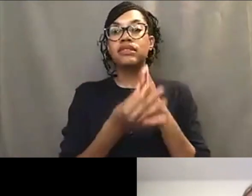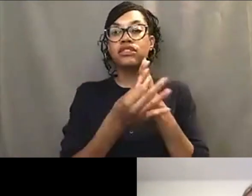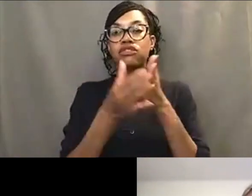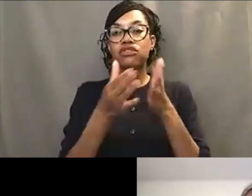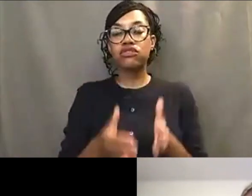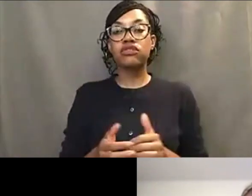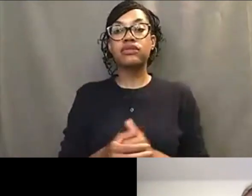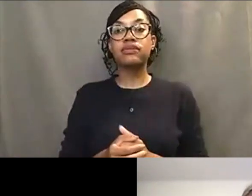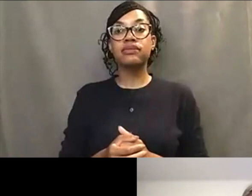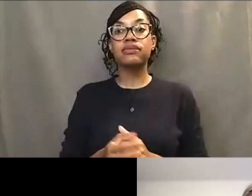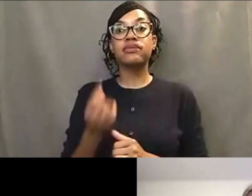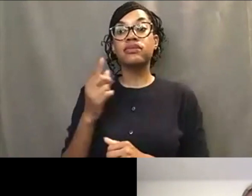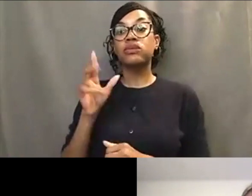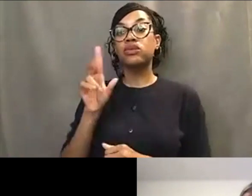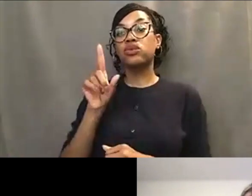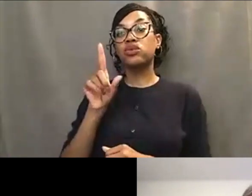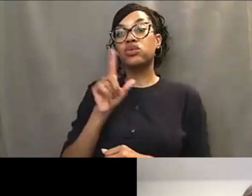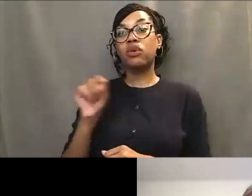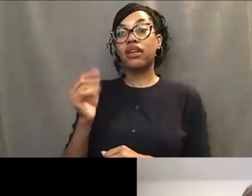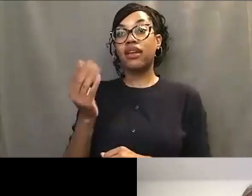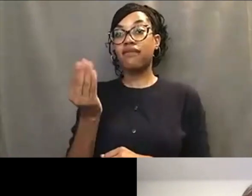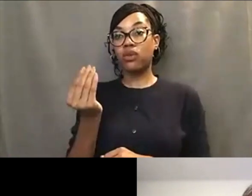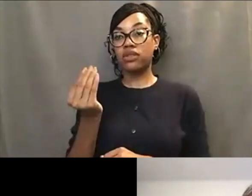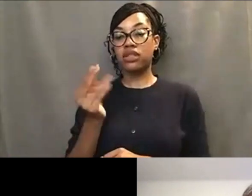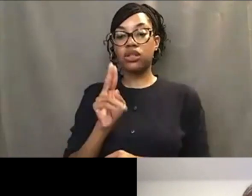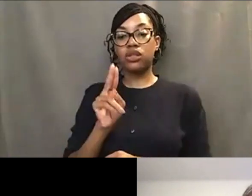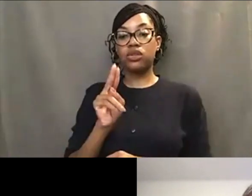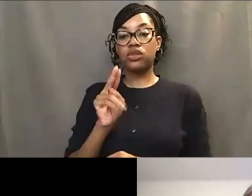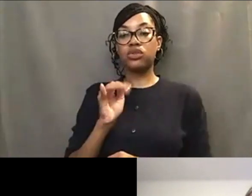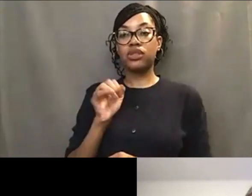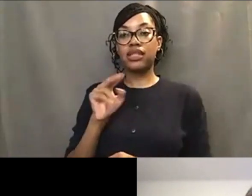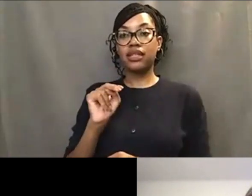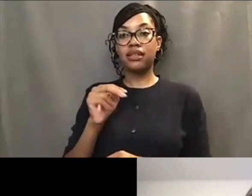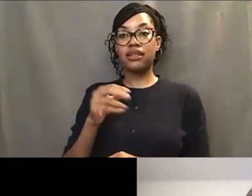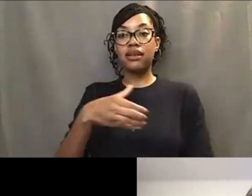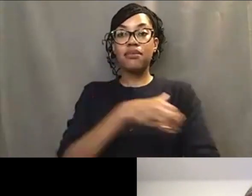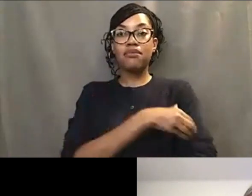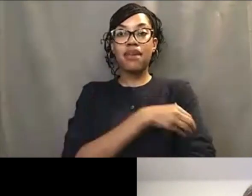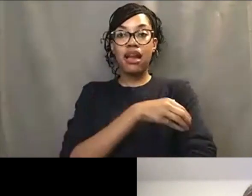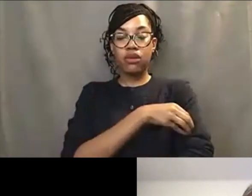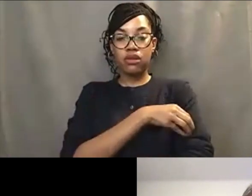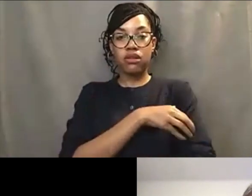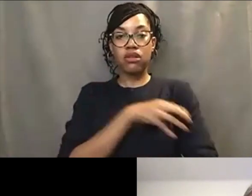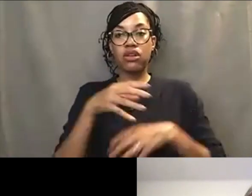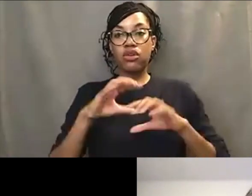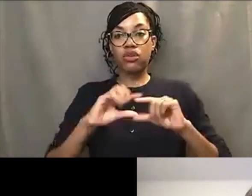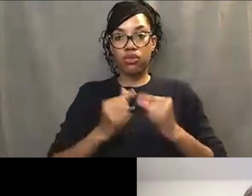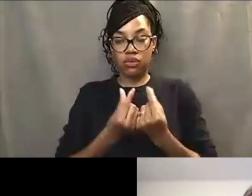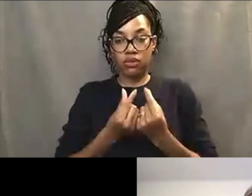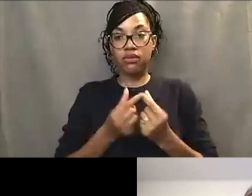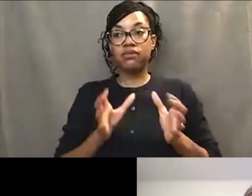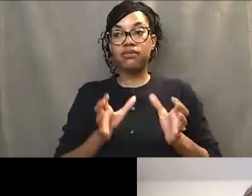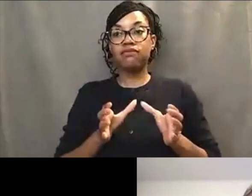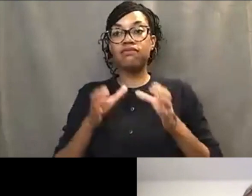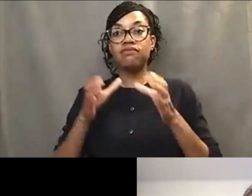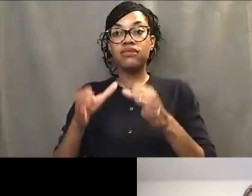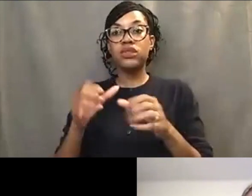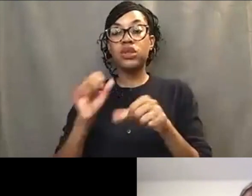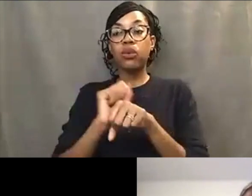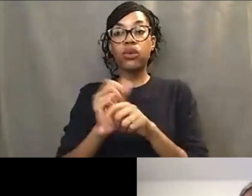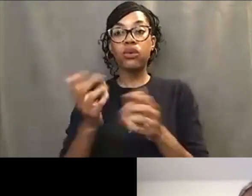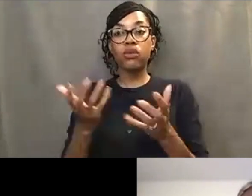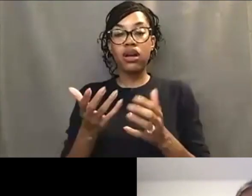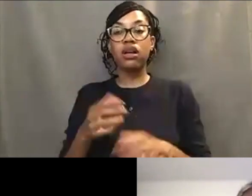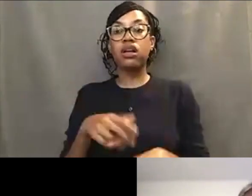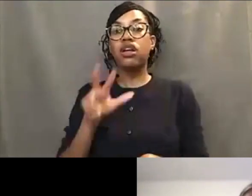when the union power slate came into leadership to represent and move 34,000 educators across 900 school sites